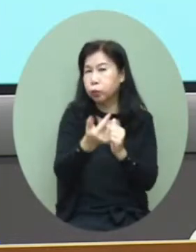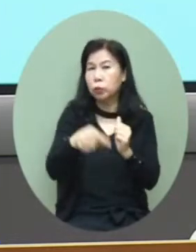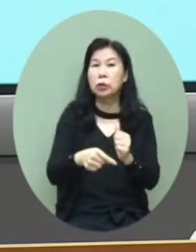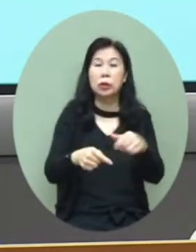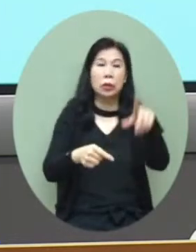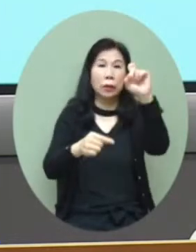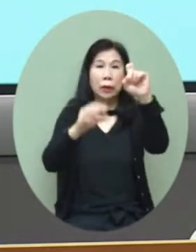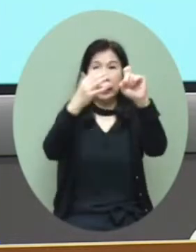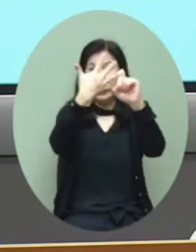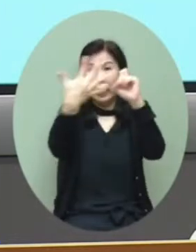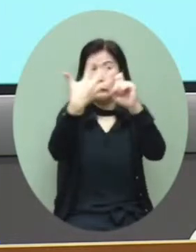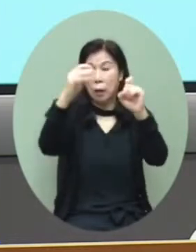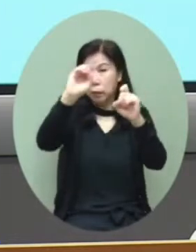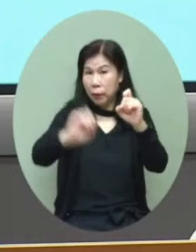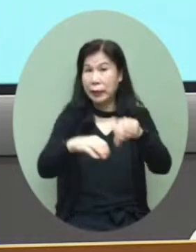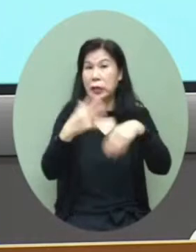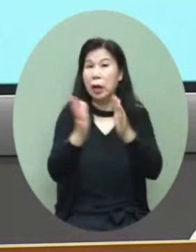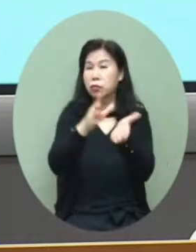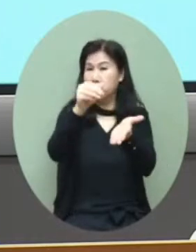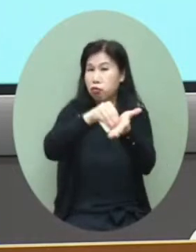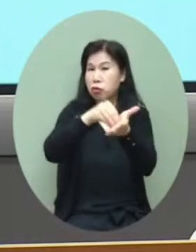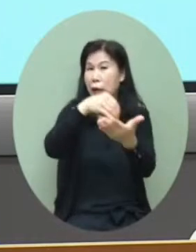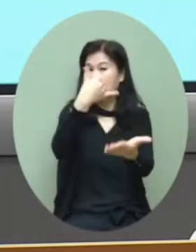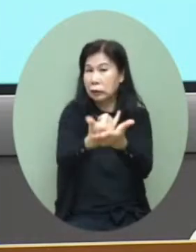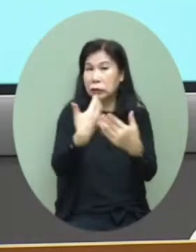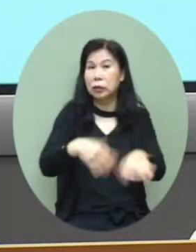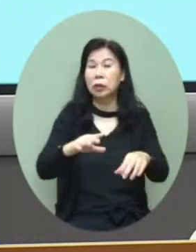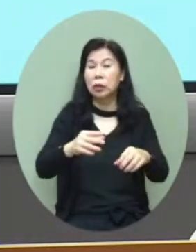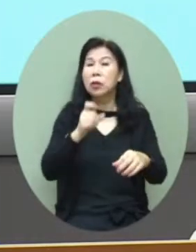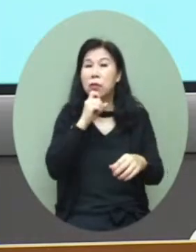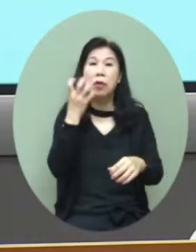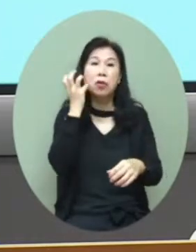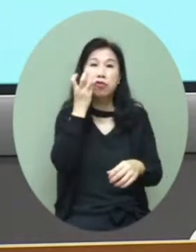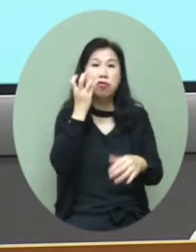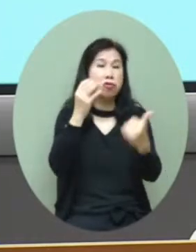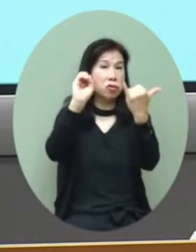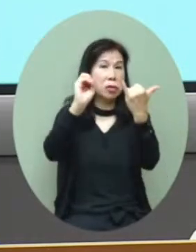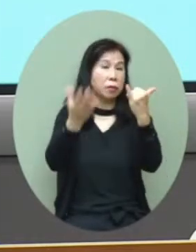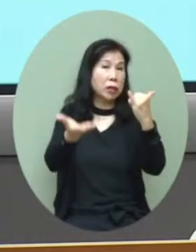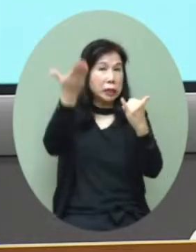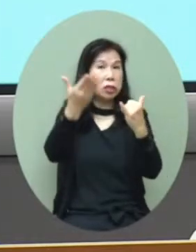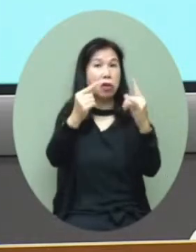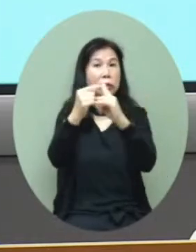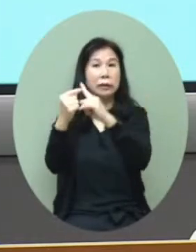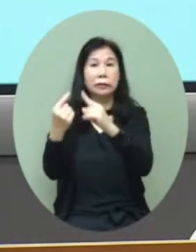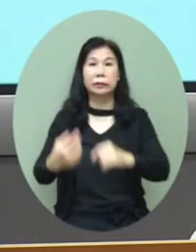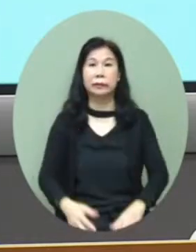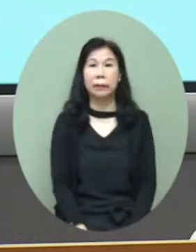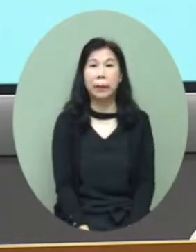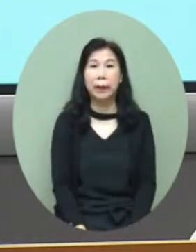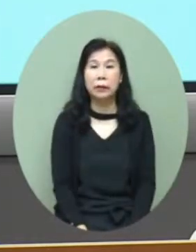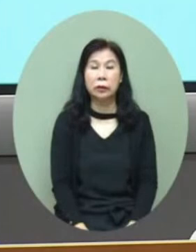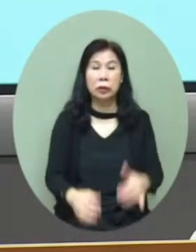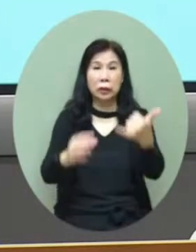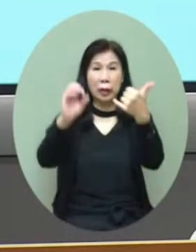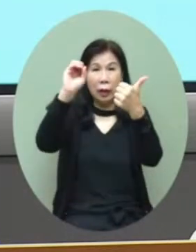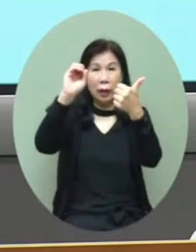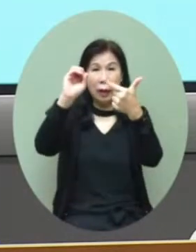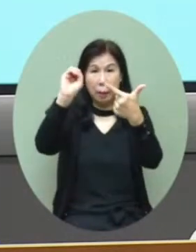where people enjoy long lifespan. We have a very high percentage of elderly people.